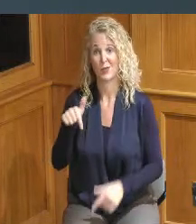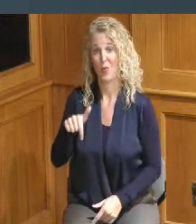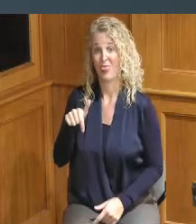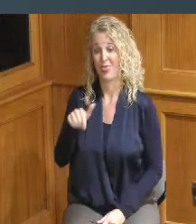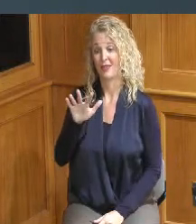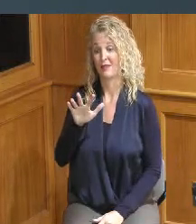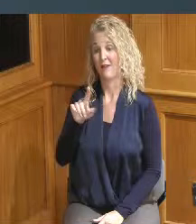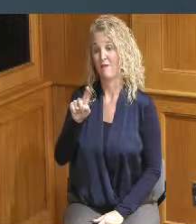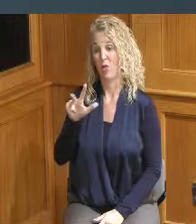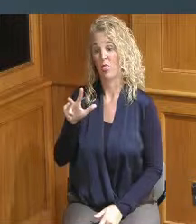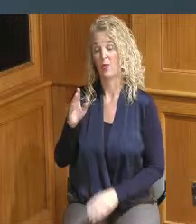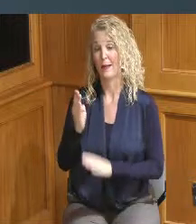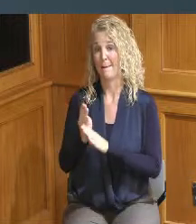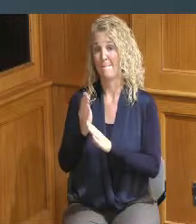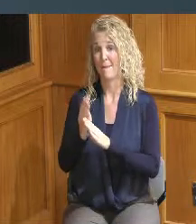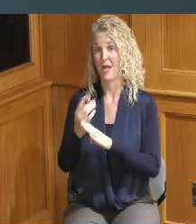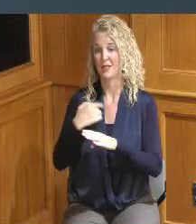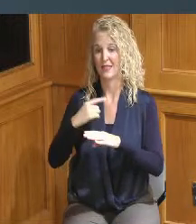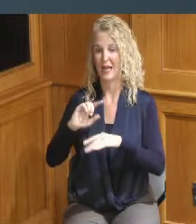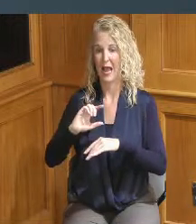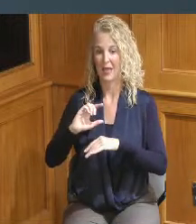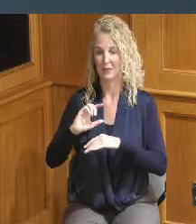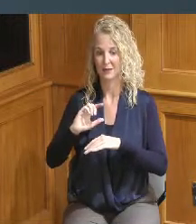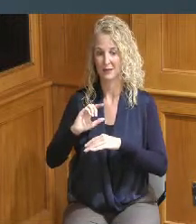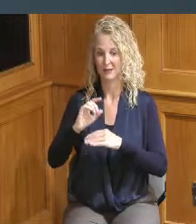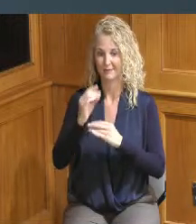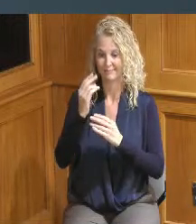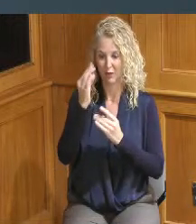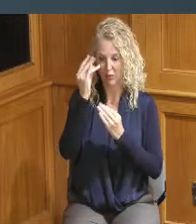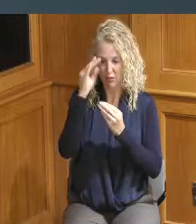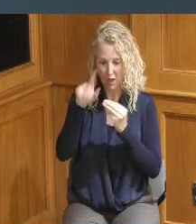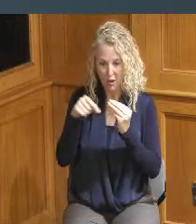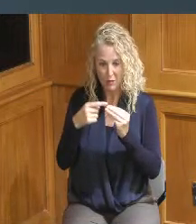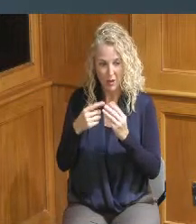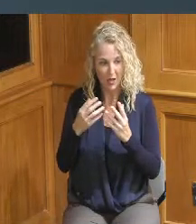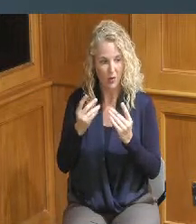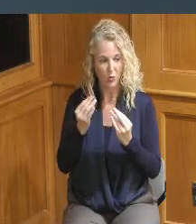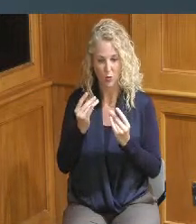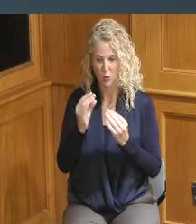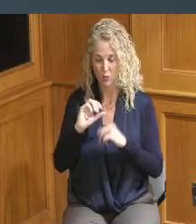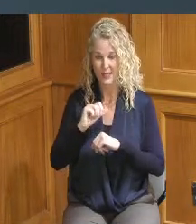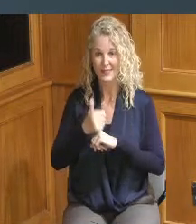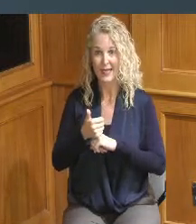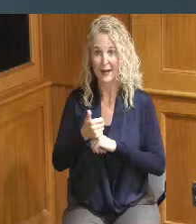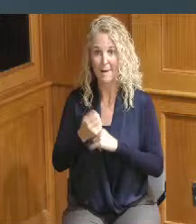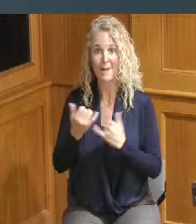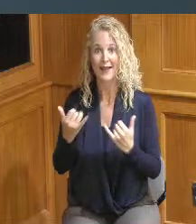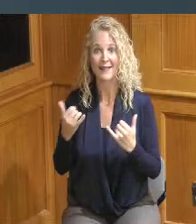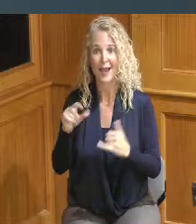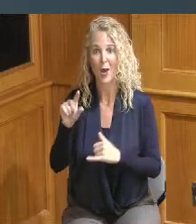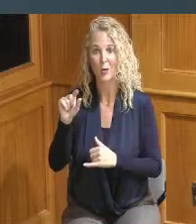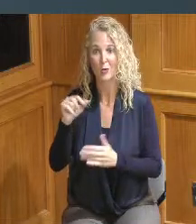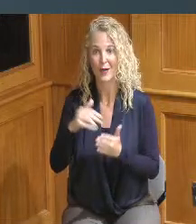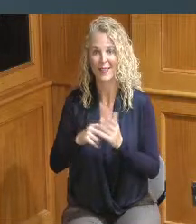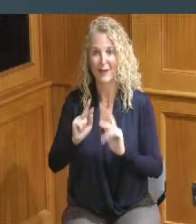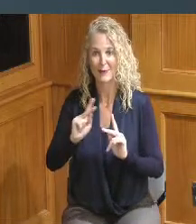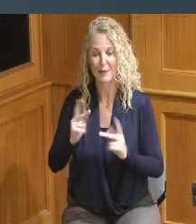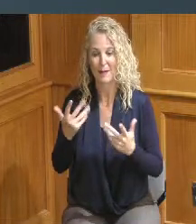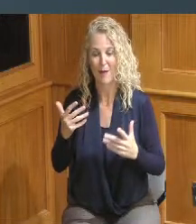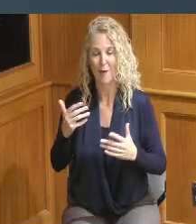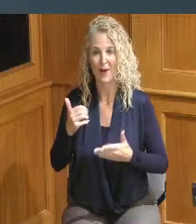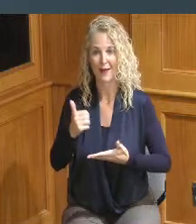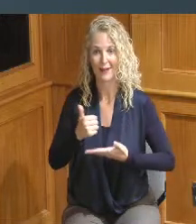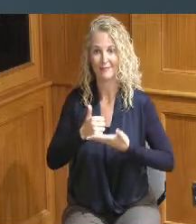this idea forward that's gone from an idea to helping over 20,000 citizens. And the goal is that we